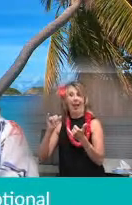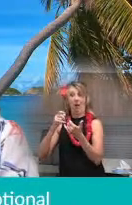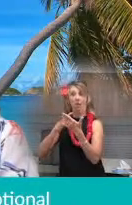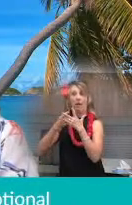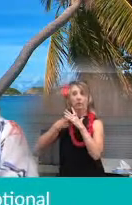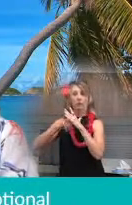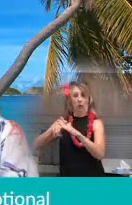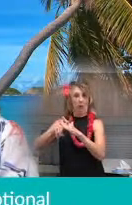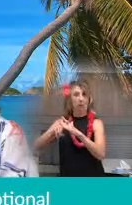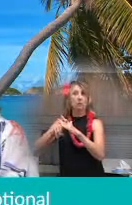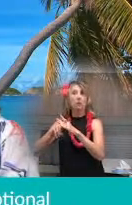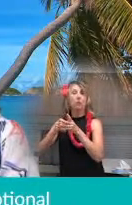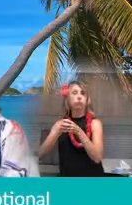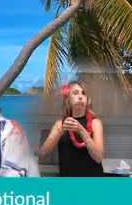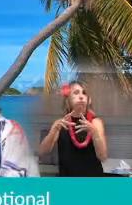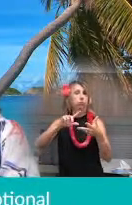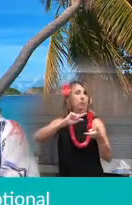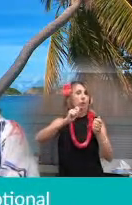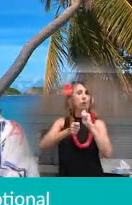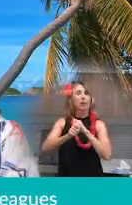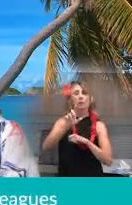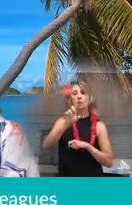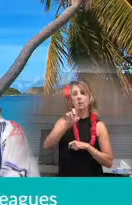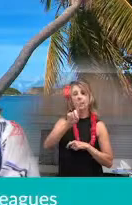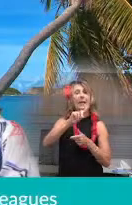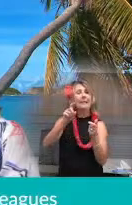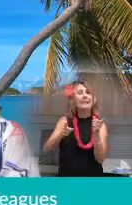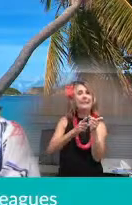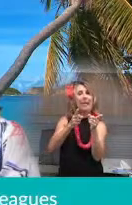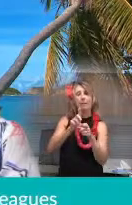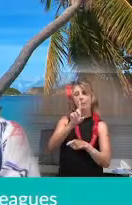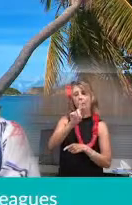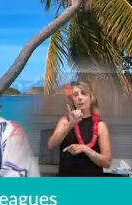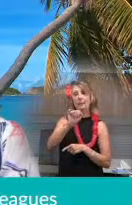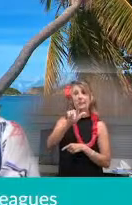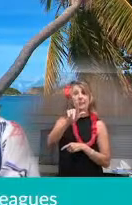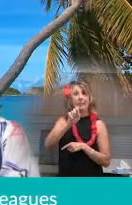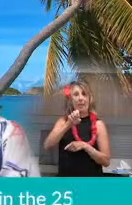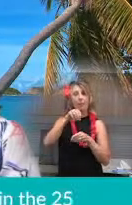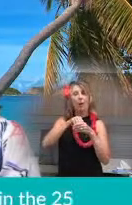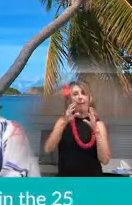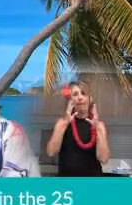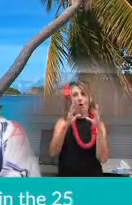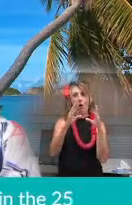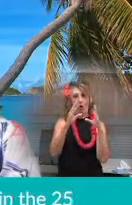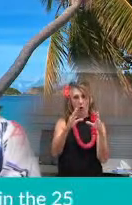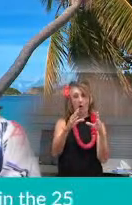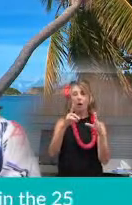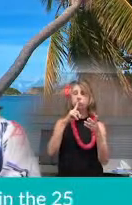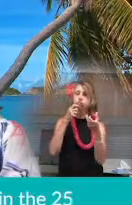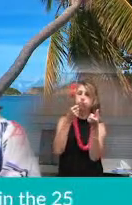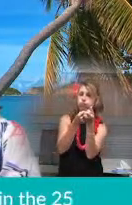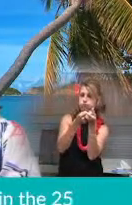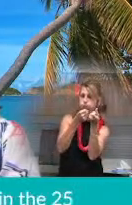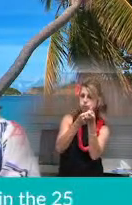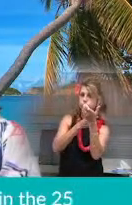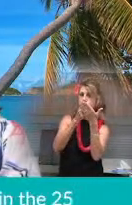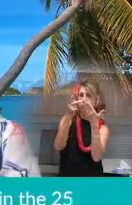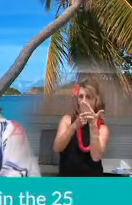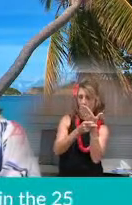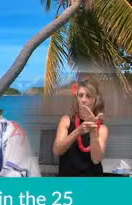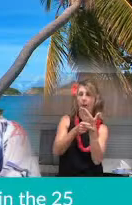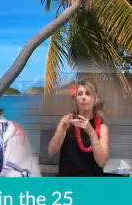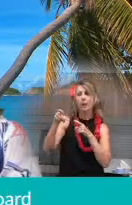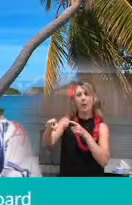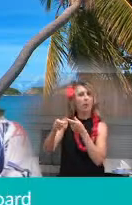initiative across the board. Paul's exceptional qualities have inspired his colleagues and students in countless ways